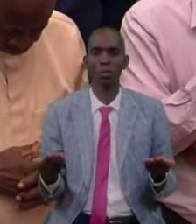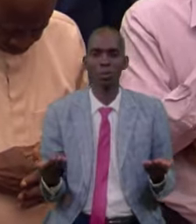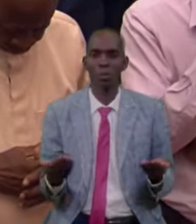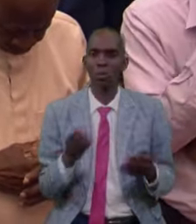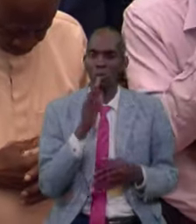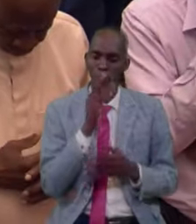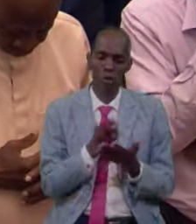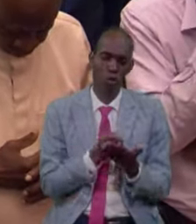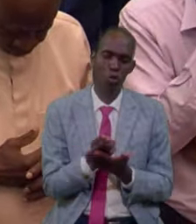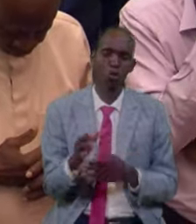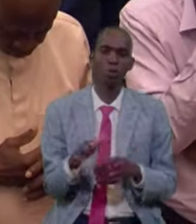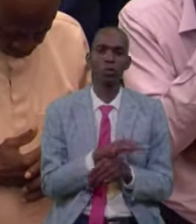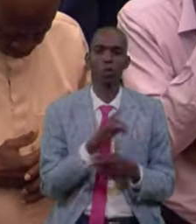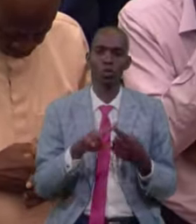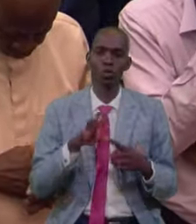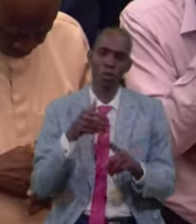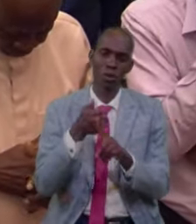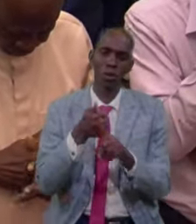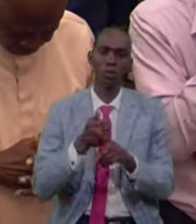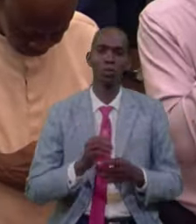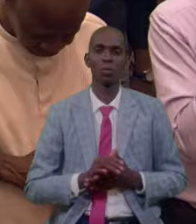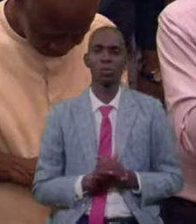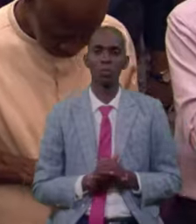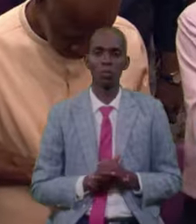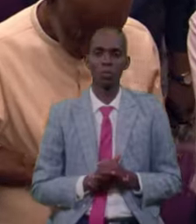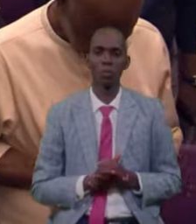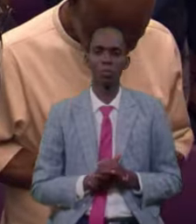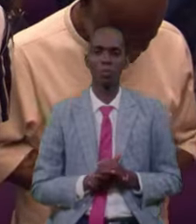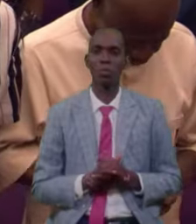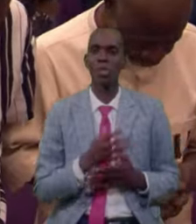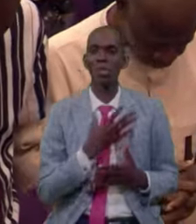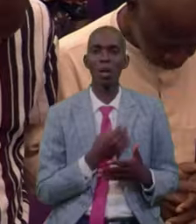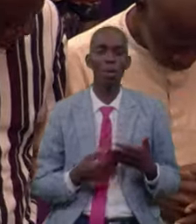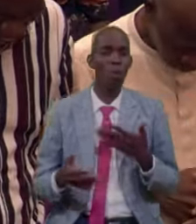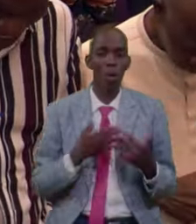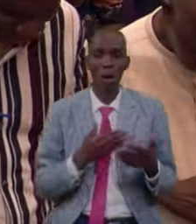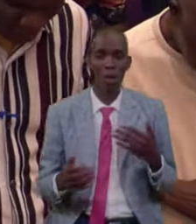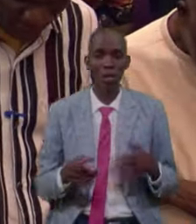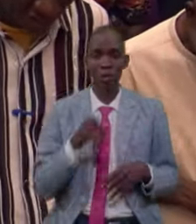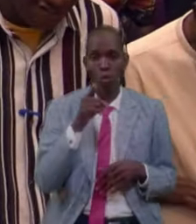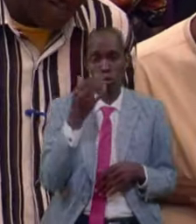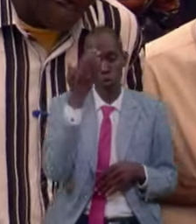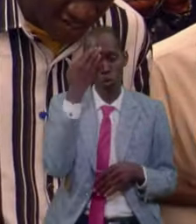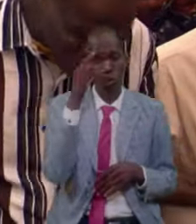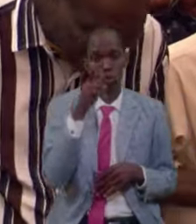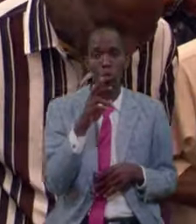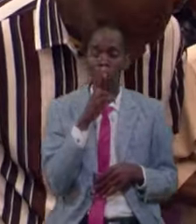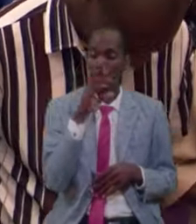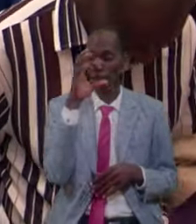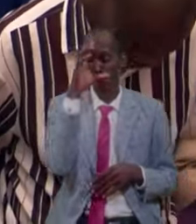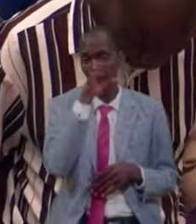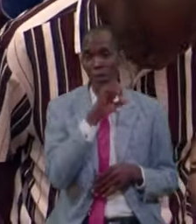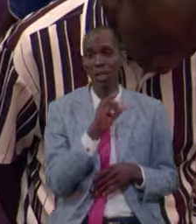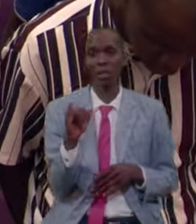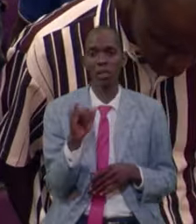truthful to yourself. And whatever you know you are missing, go back